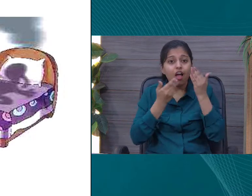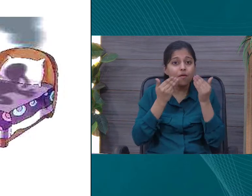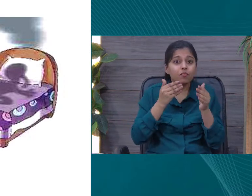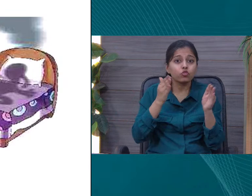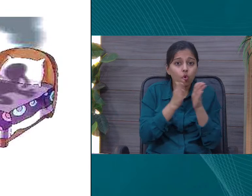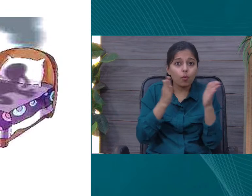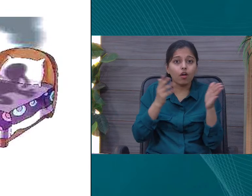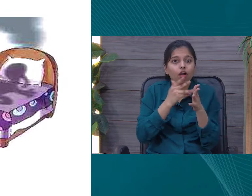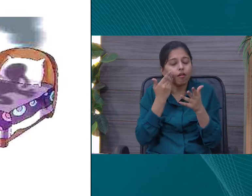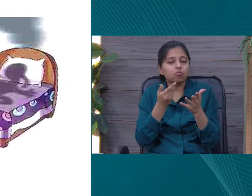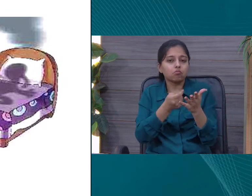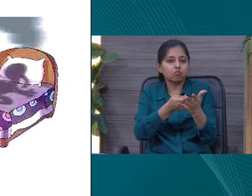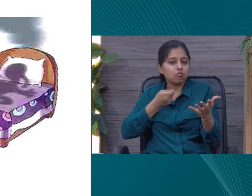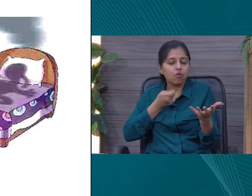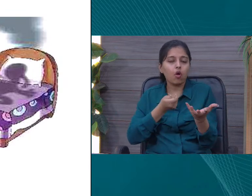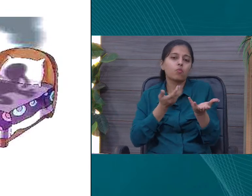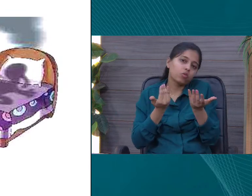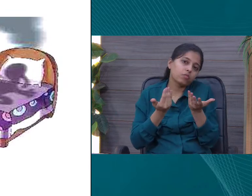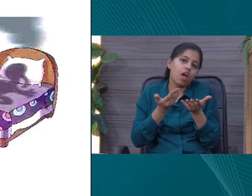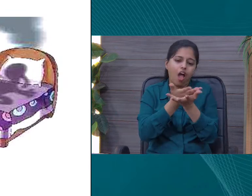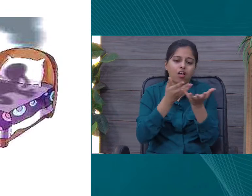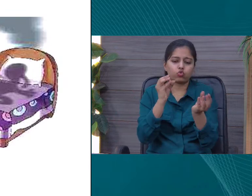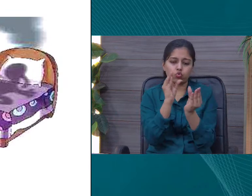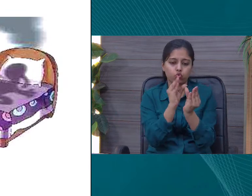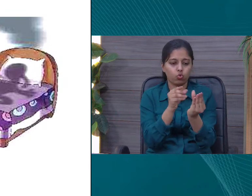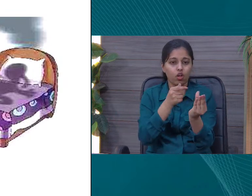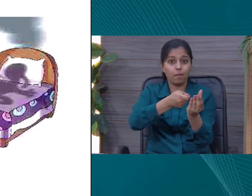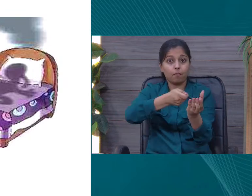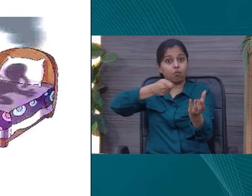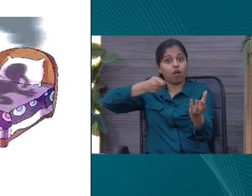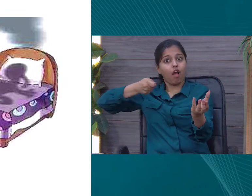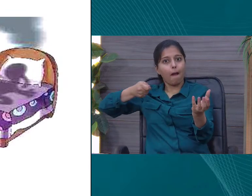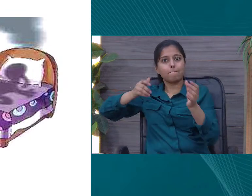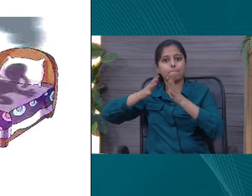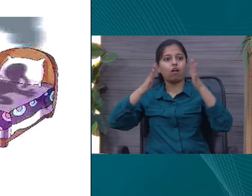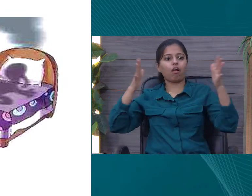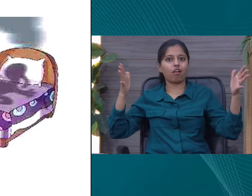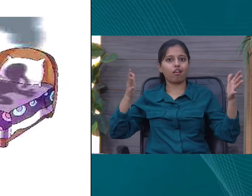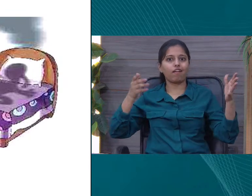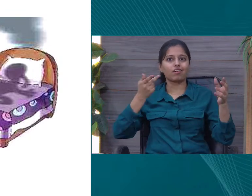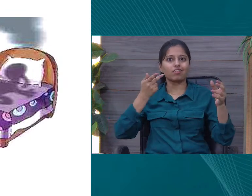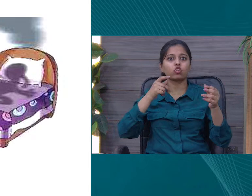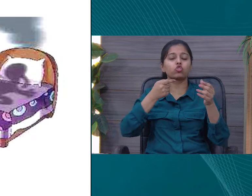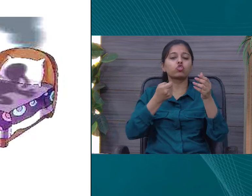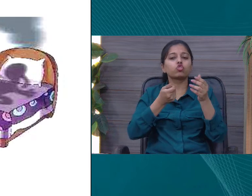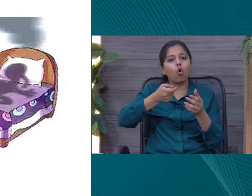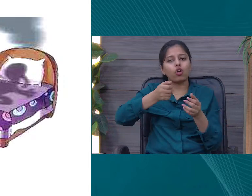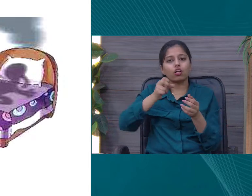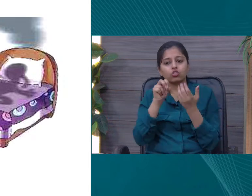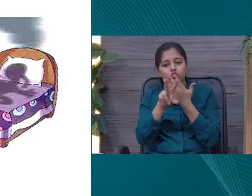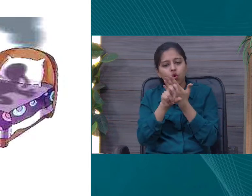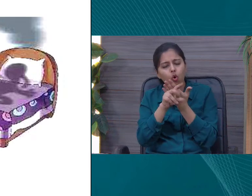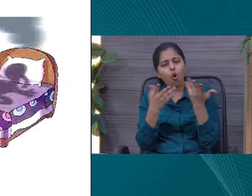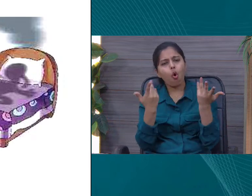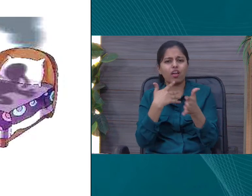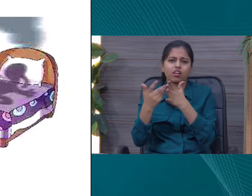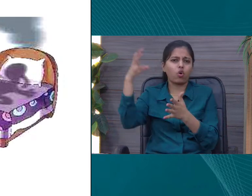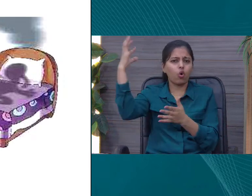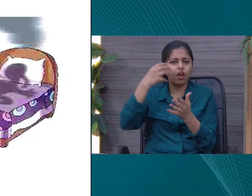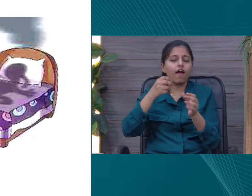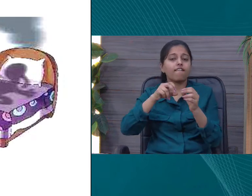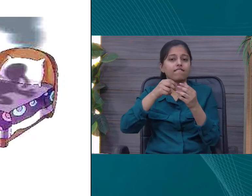way they can keep a small ball and make a big shadow, right, by taking the source of light